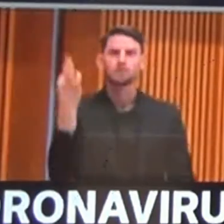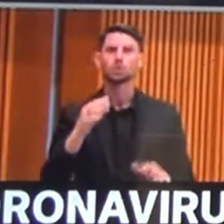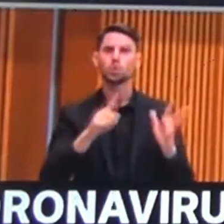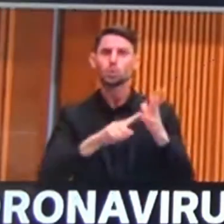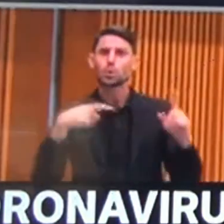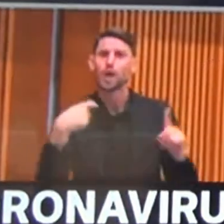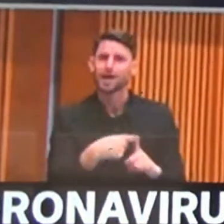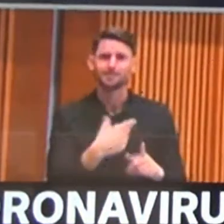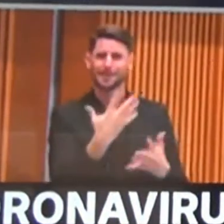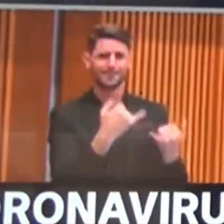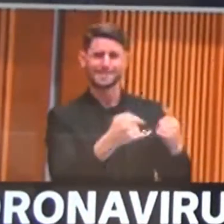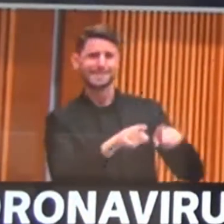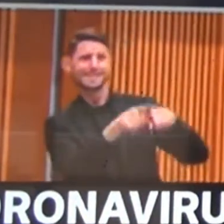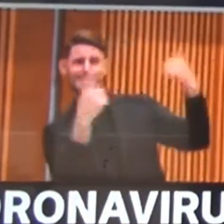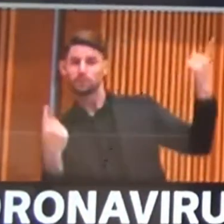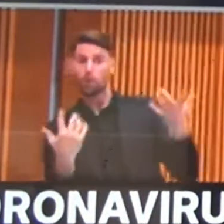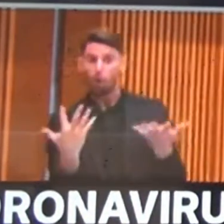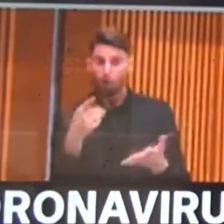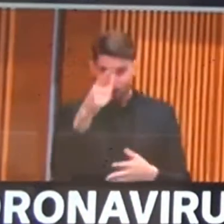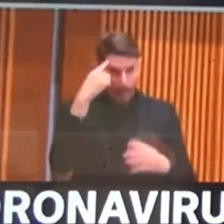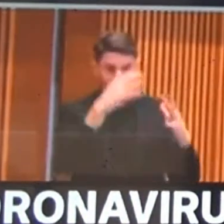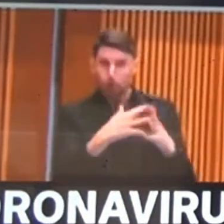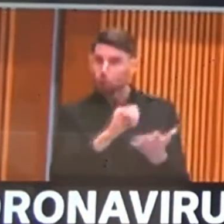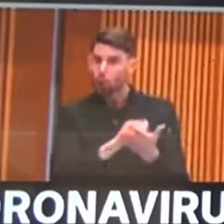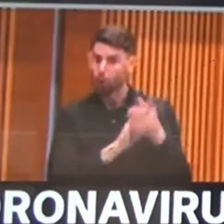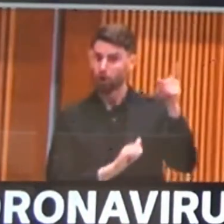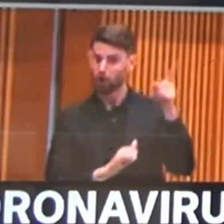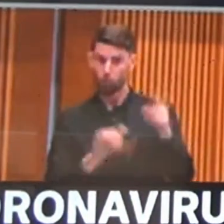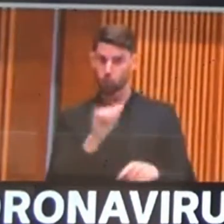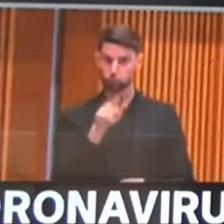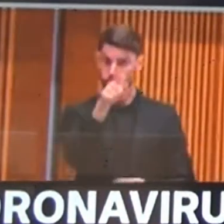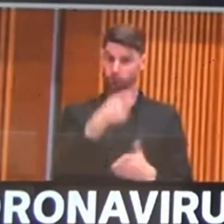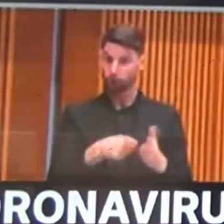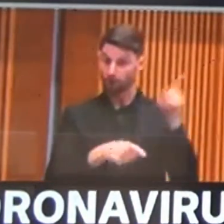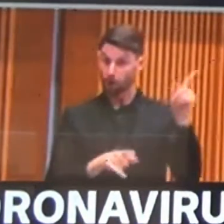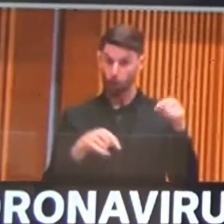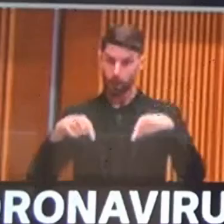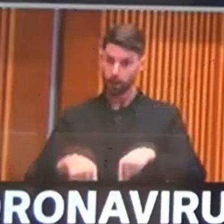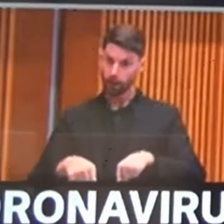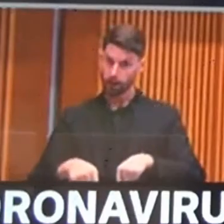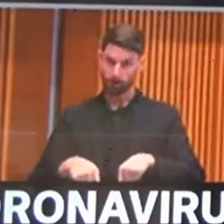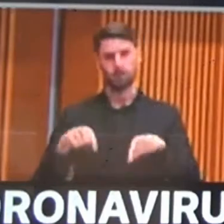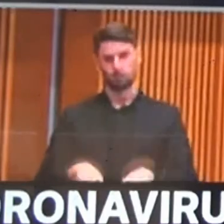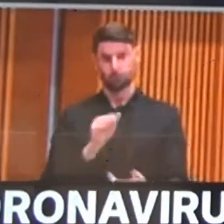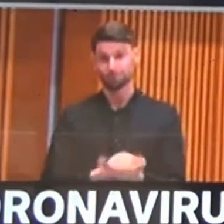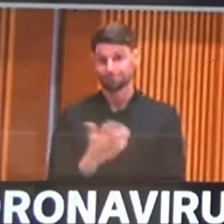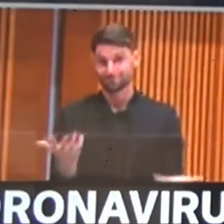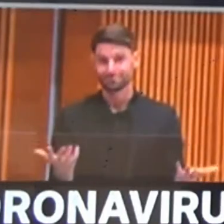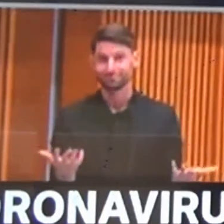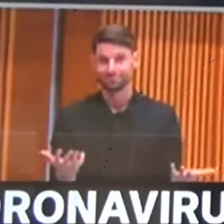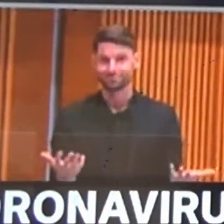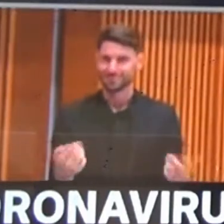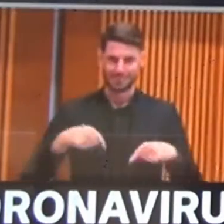seen in New York, you would overwhelmingly prefer to be where we are now. And I say that with nothing but